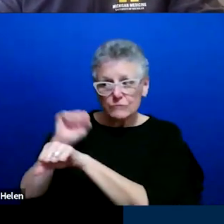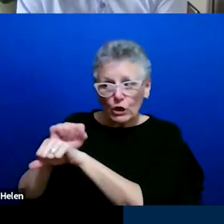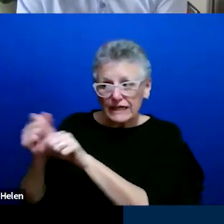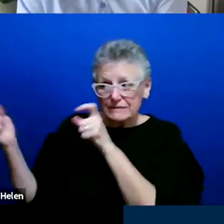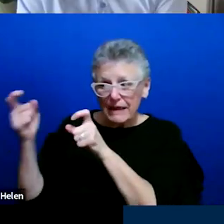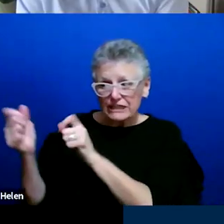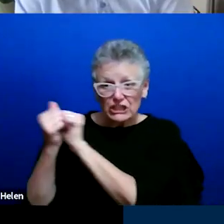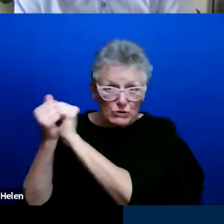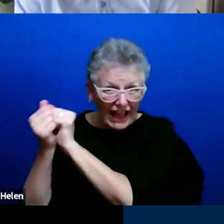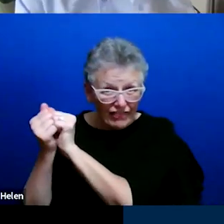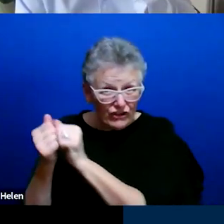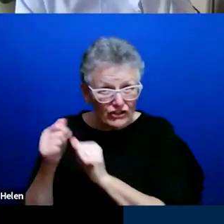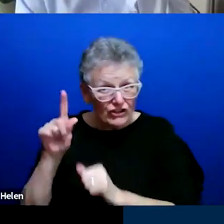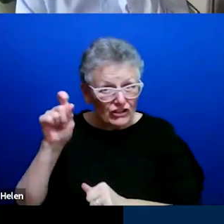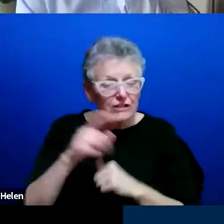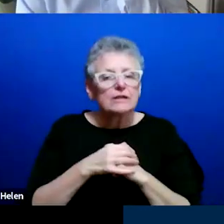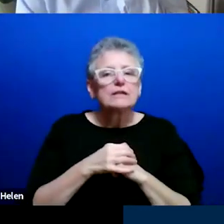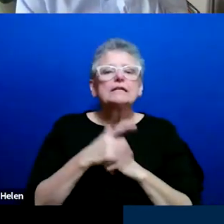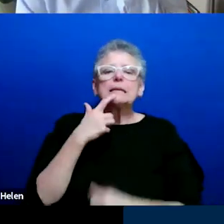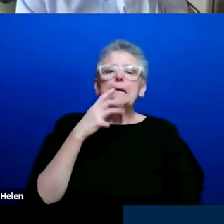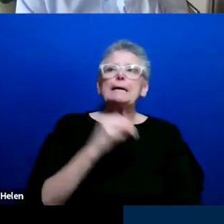together? I